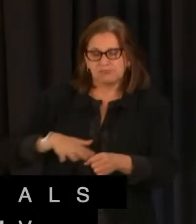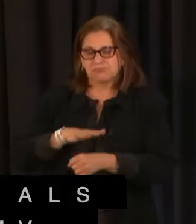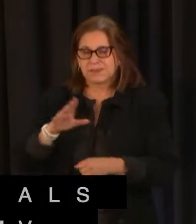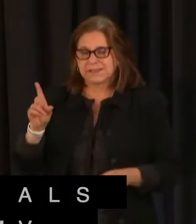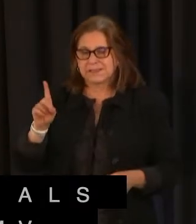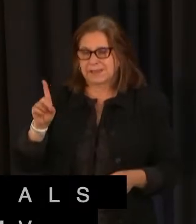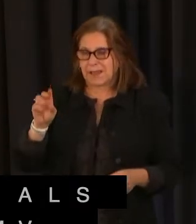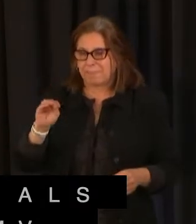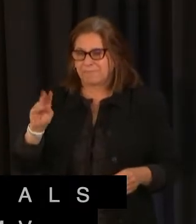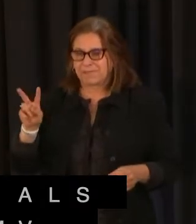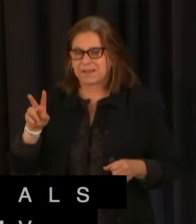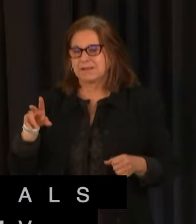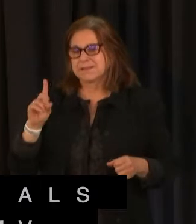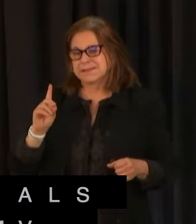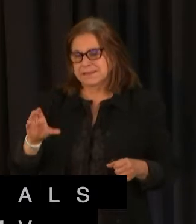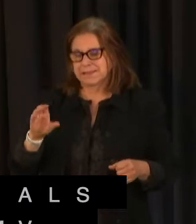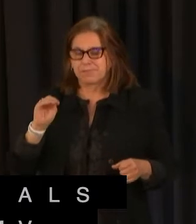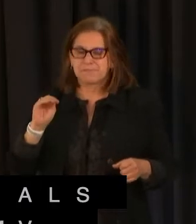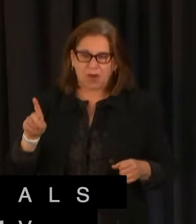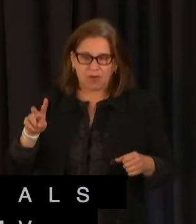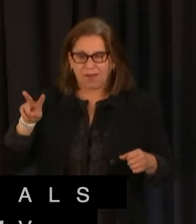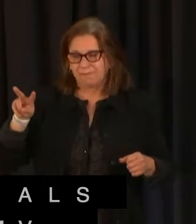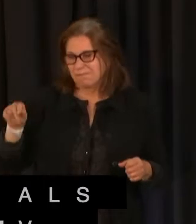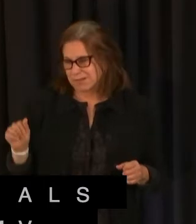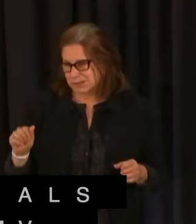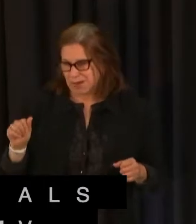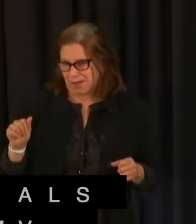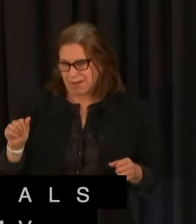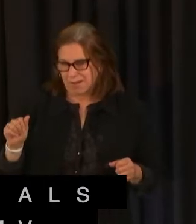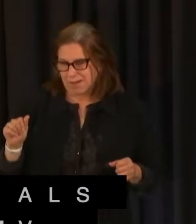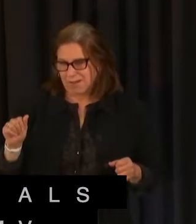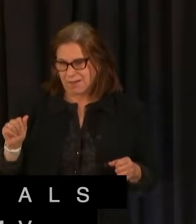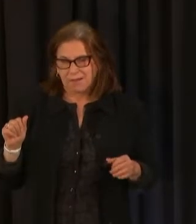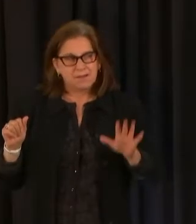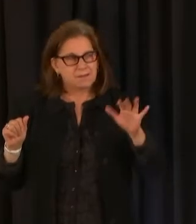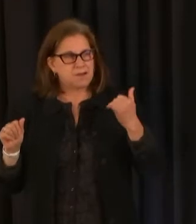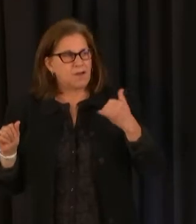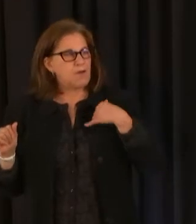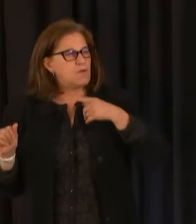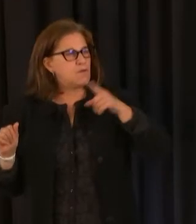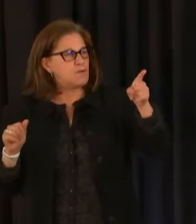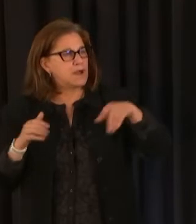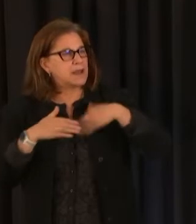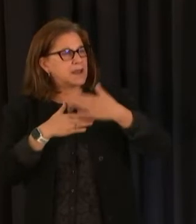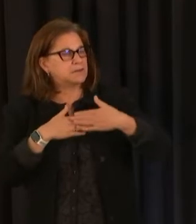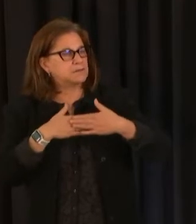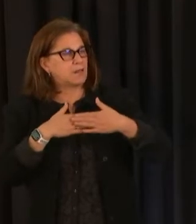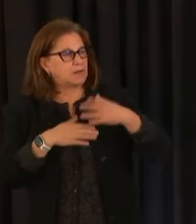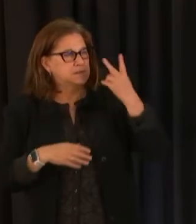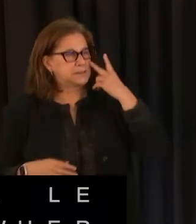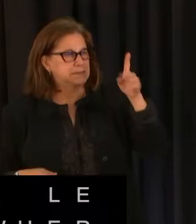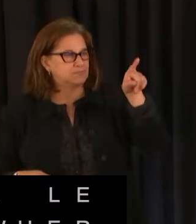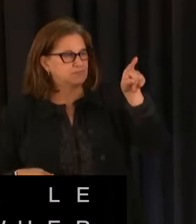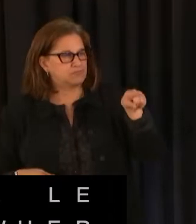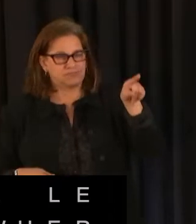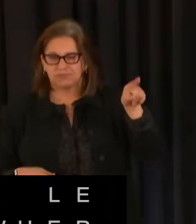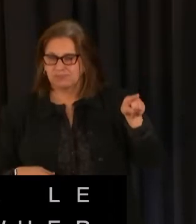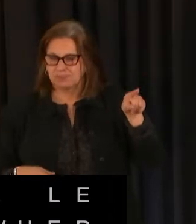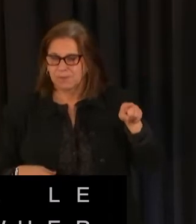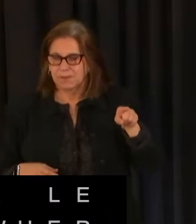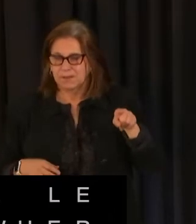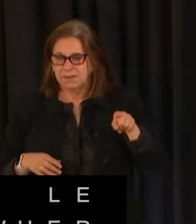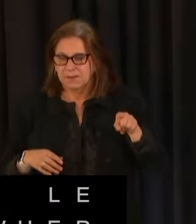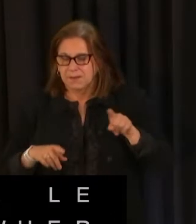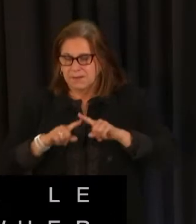We were asked recently, let me go to the next slide, where these are the vaccination